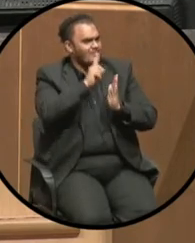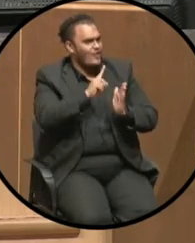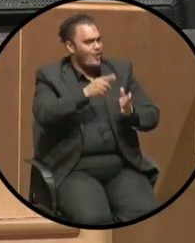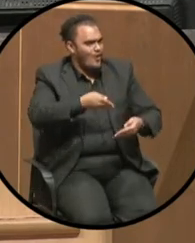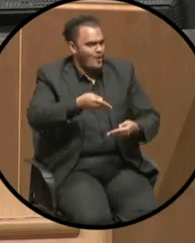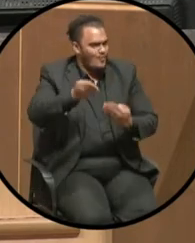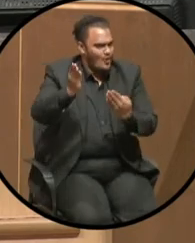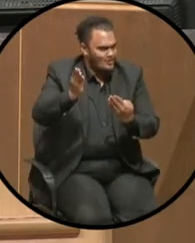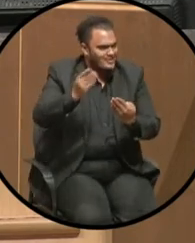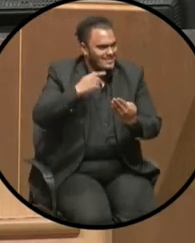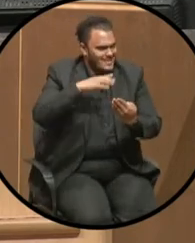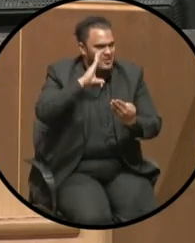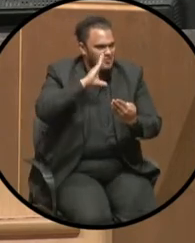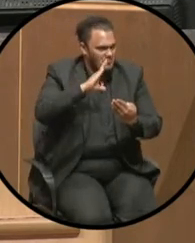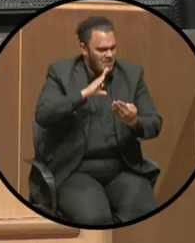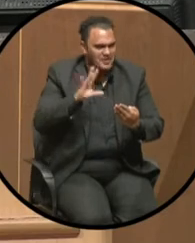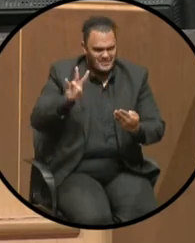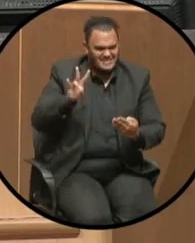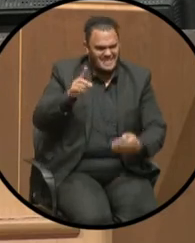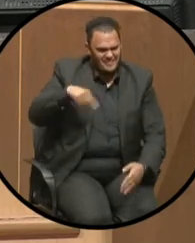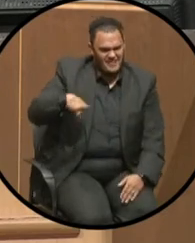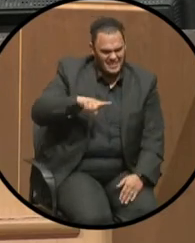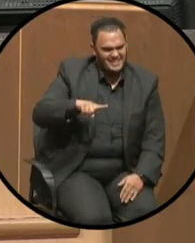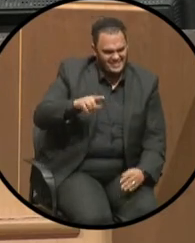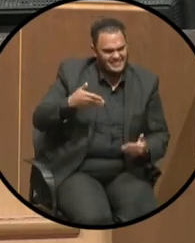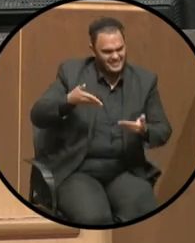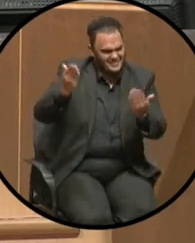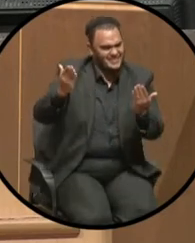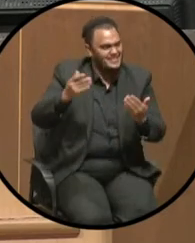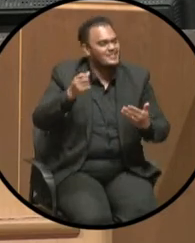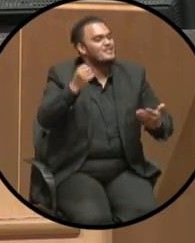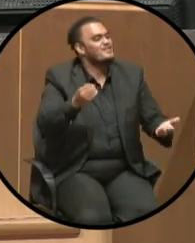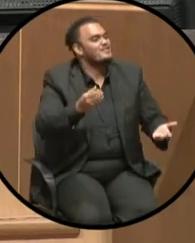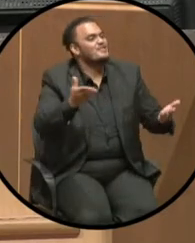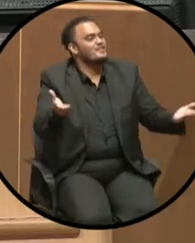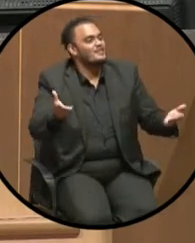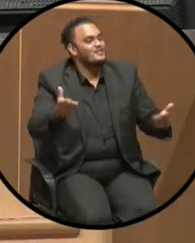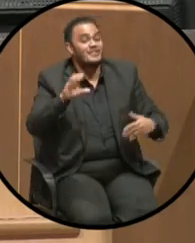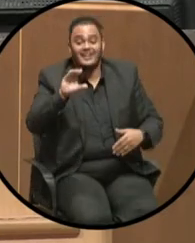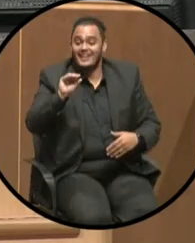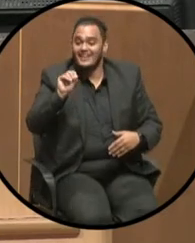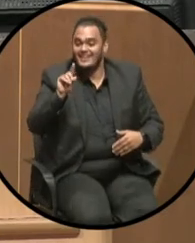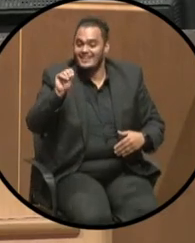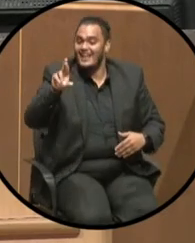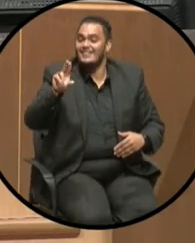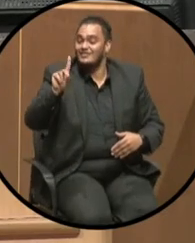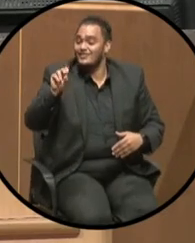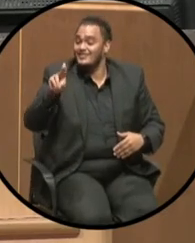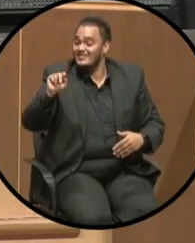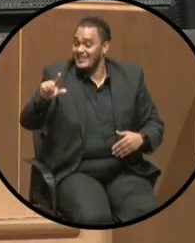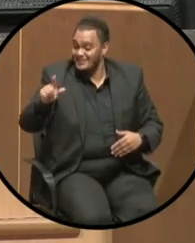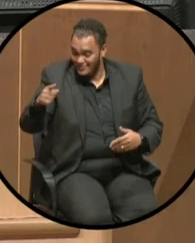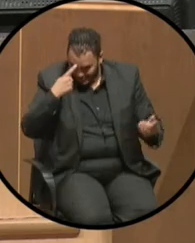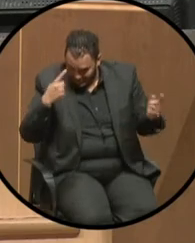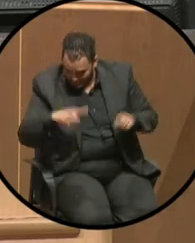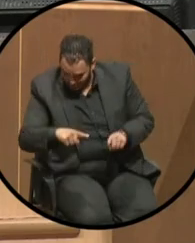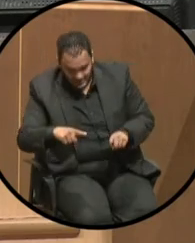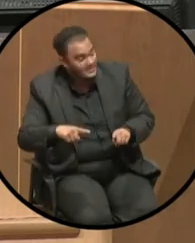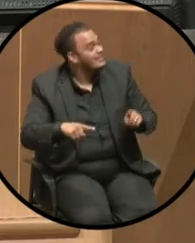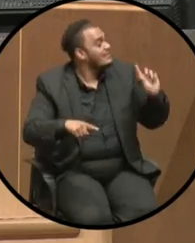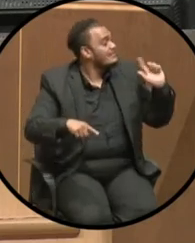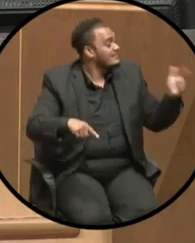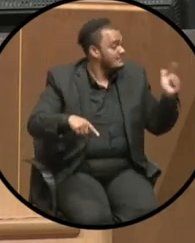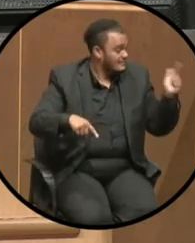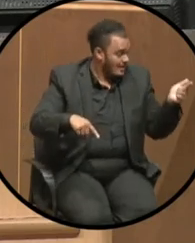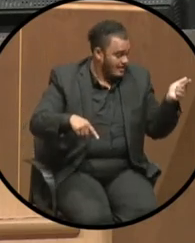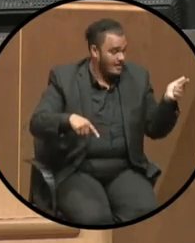of them. Yes. And there are only seven of us here today. So moved. So a motion by Member Castor-Dell. She got in there first. A second? Second. Second